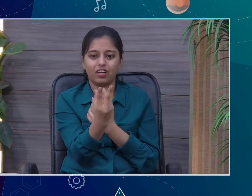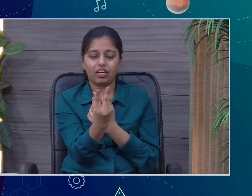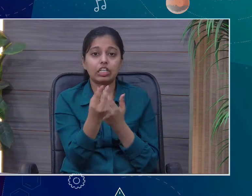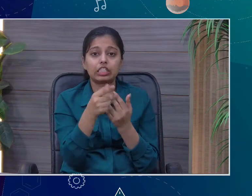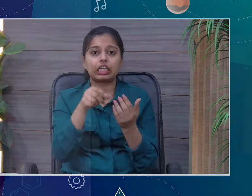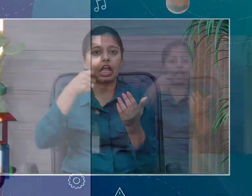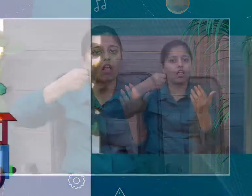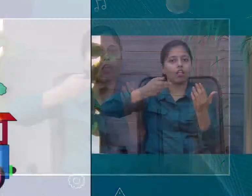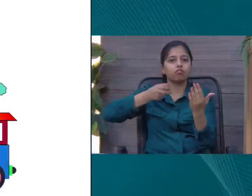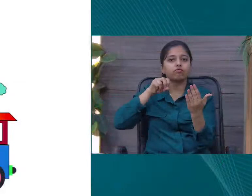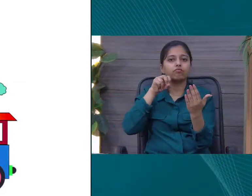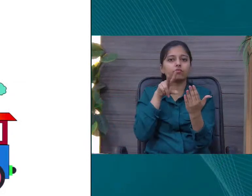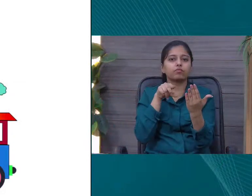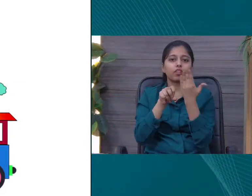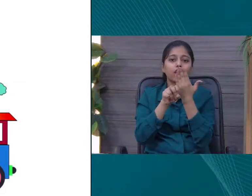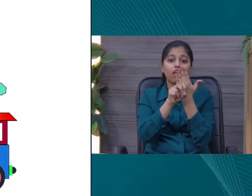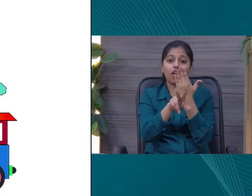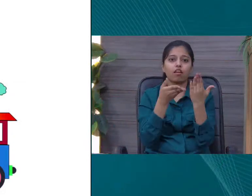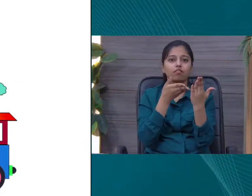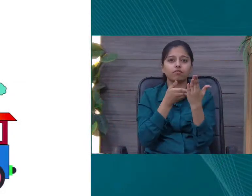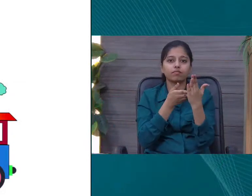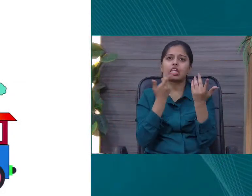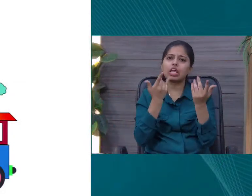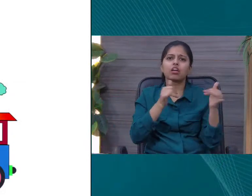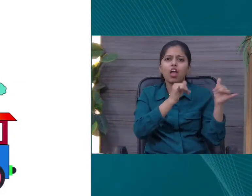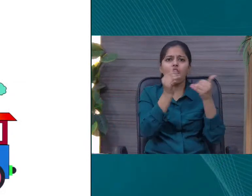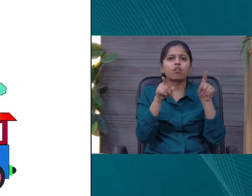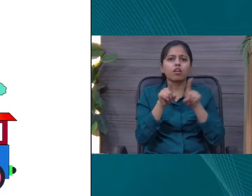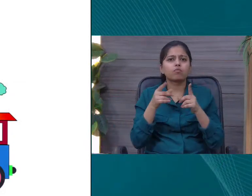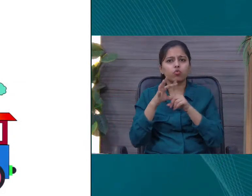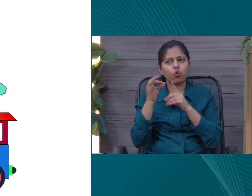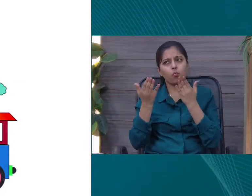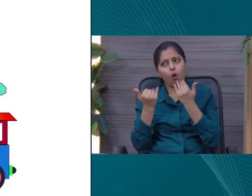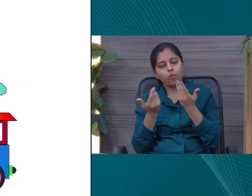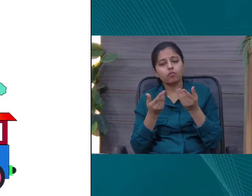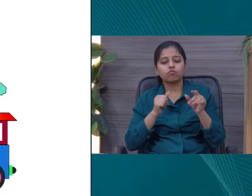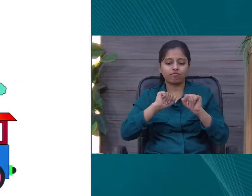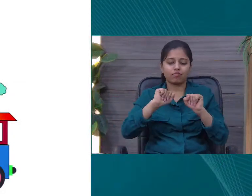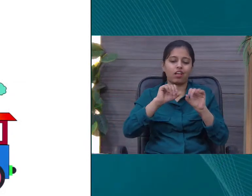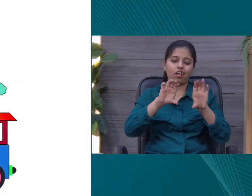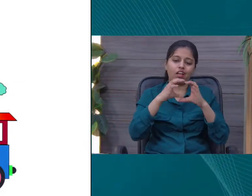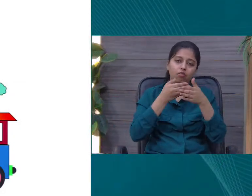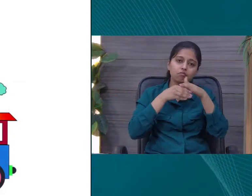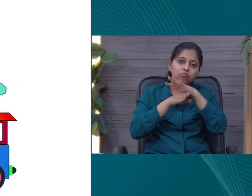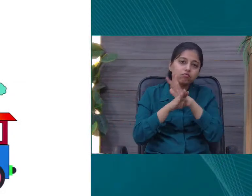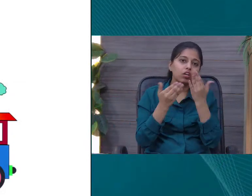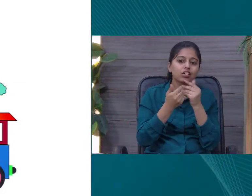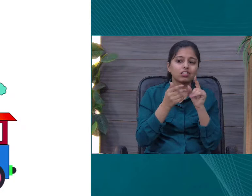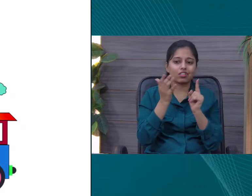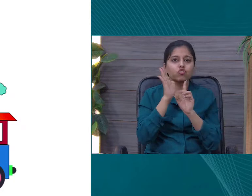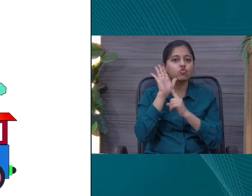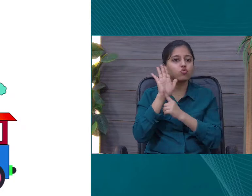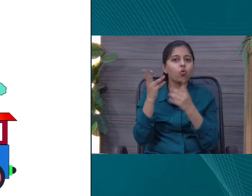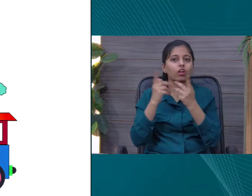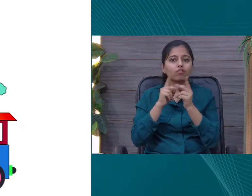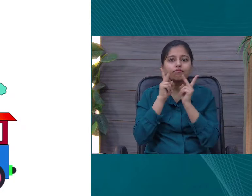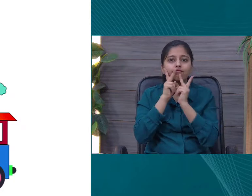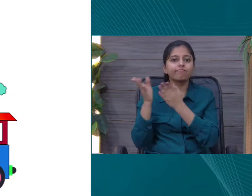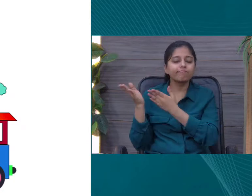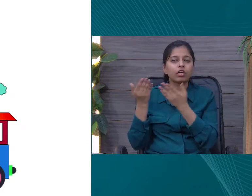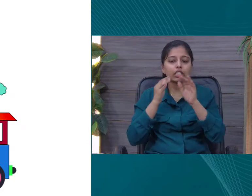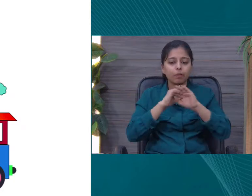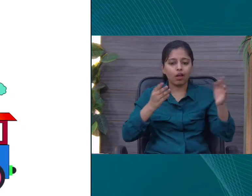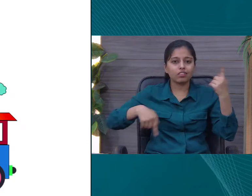then we can do this activity also further in the class, that we show them this. Now the